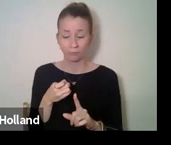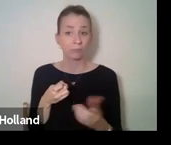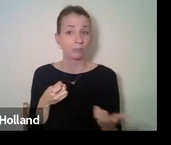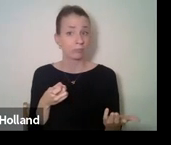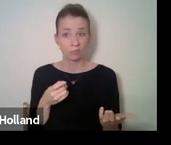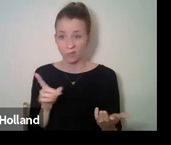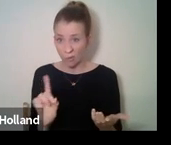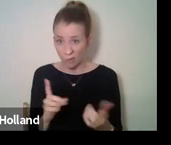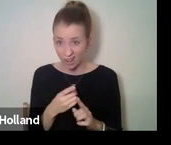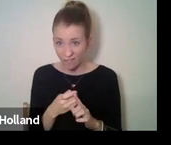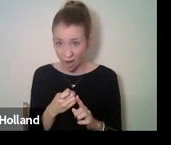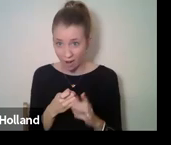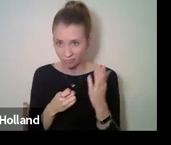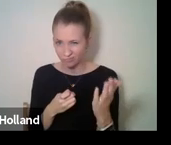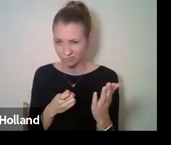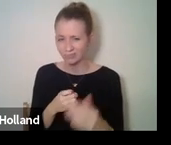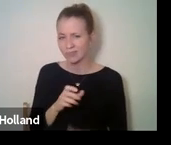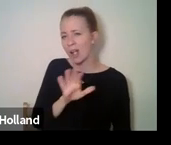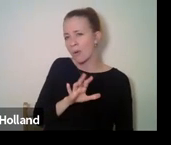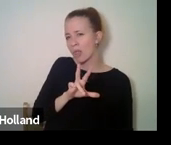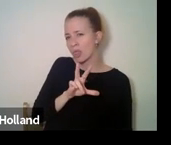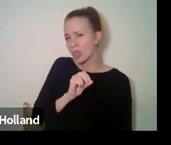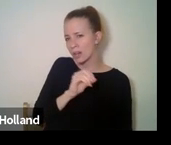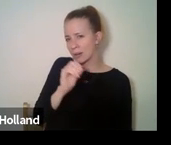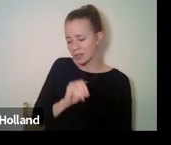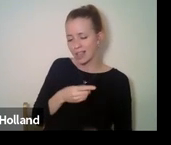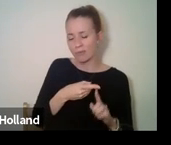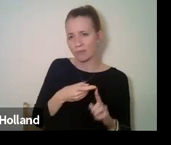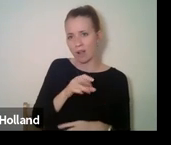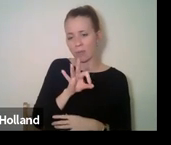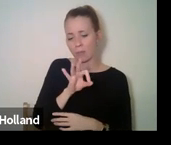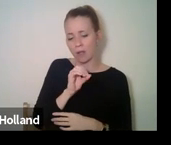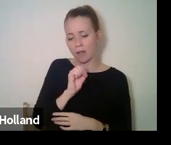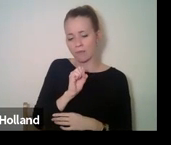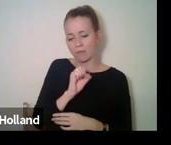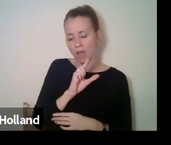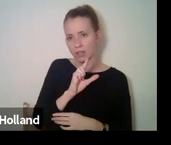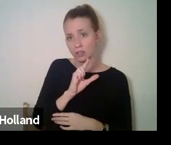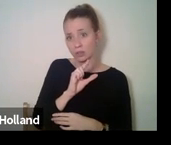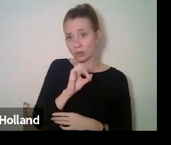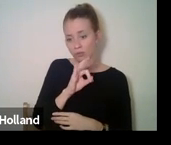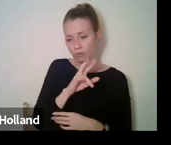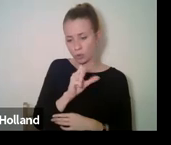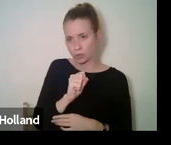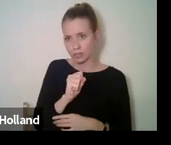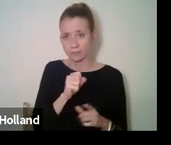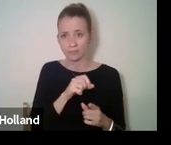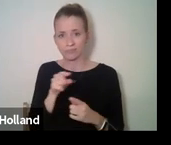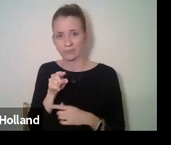shows is about 30% of the electrons are coming from fossil fuel generation, 31% from